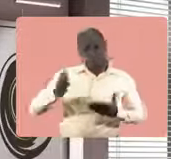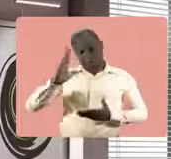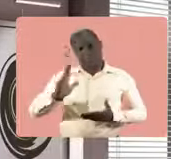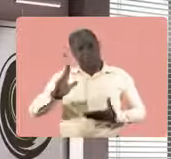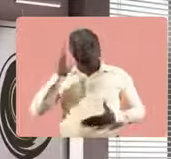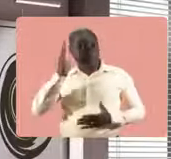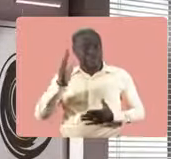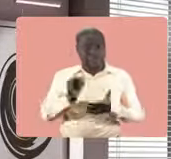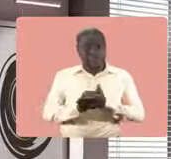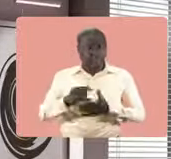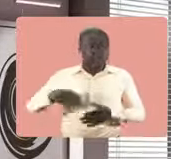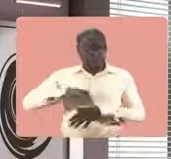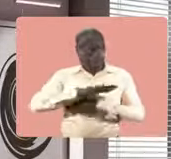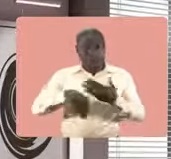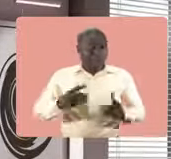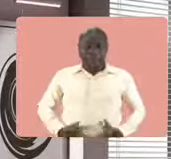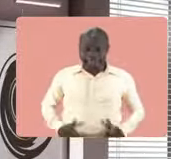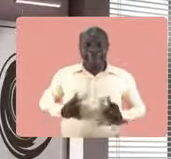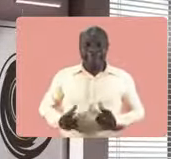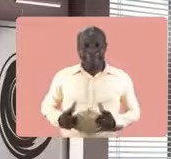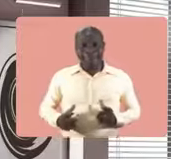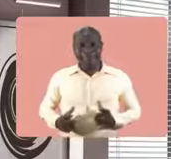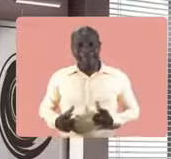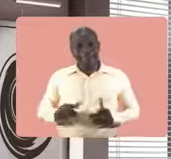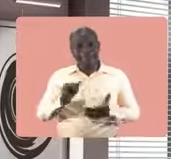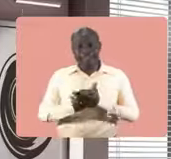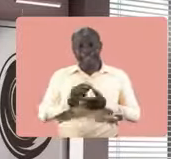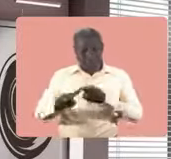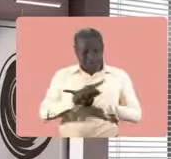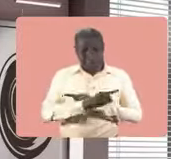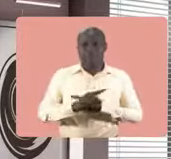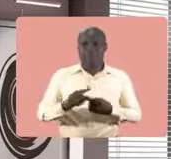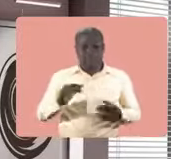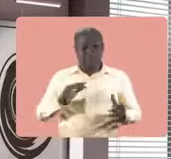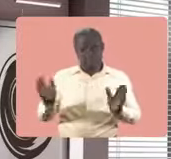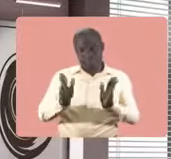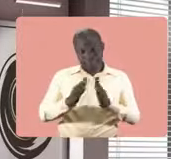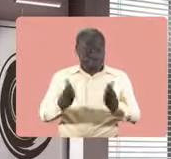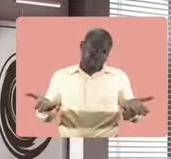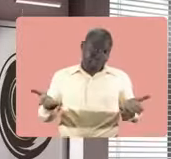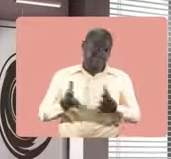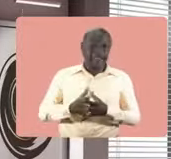Eyo Nyankopon adom ene ne humo bro ara kekenti. Ana mene o eda so eti ase.